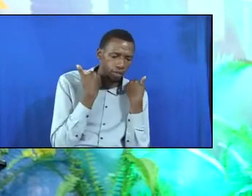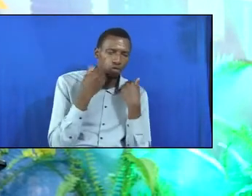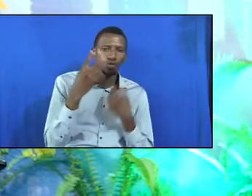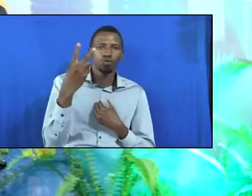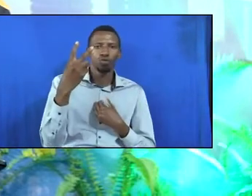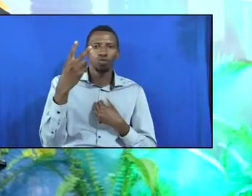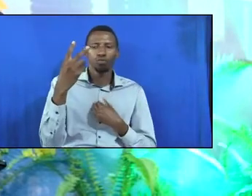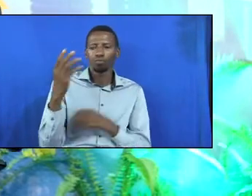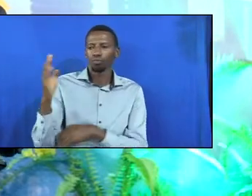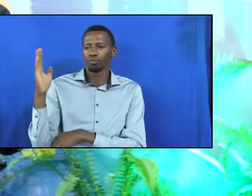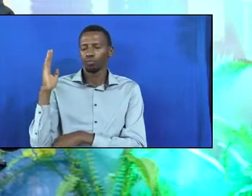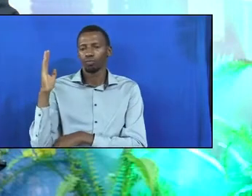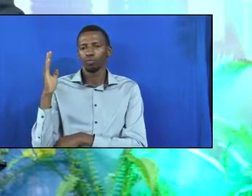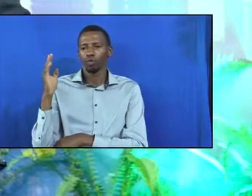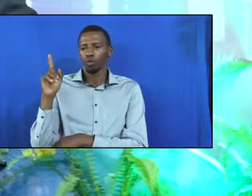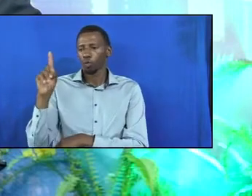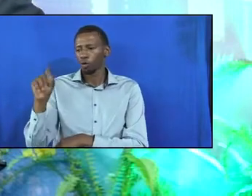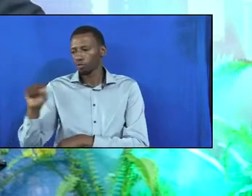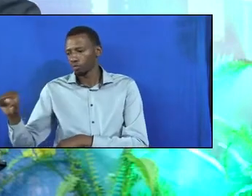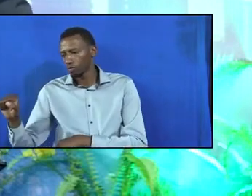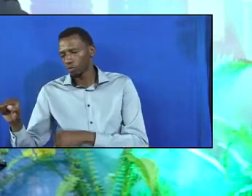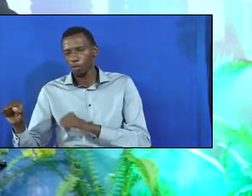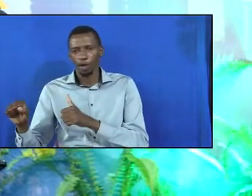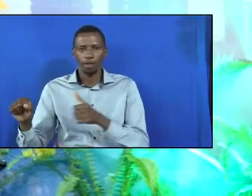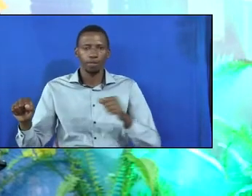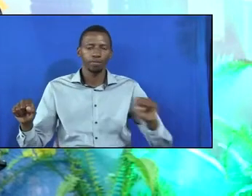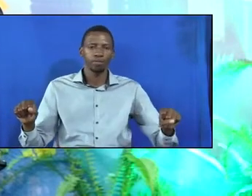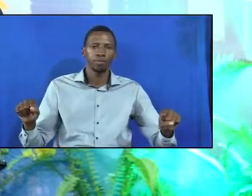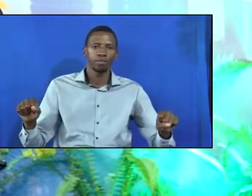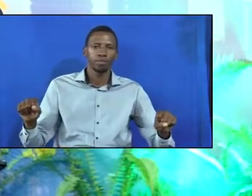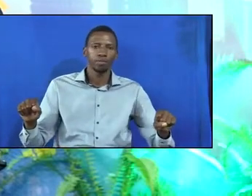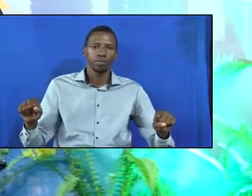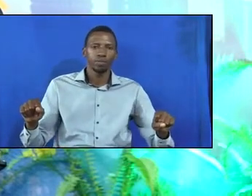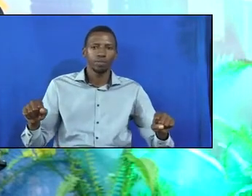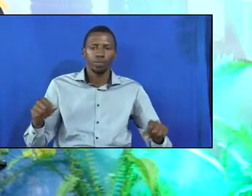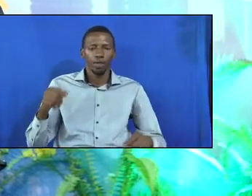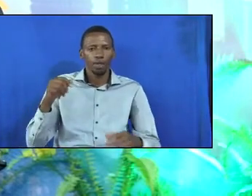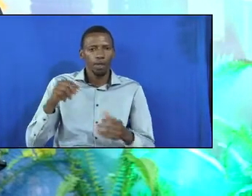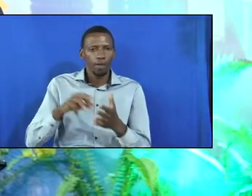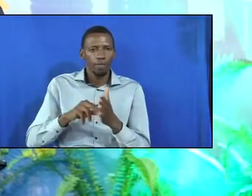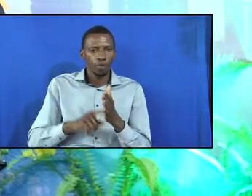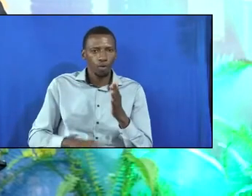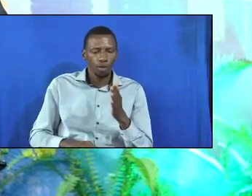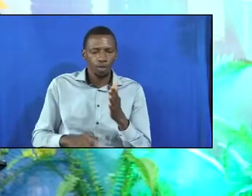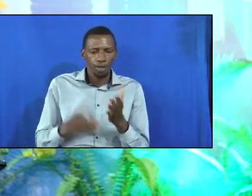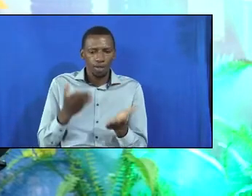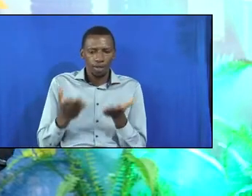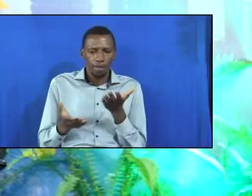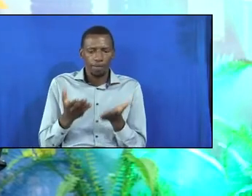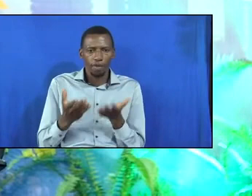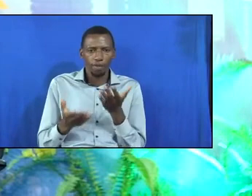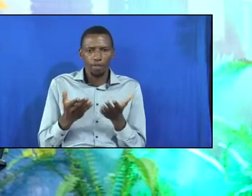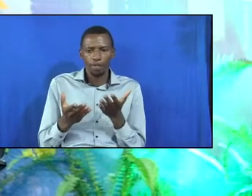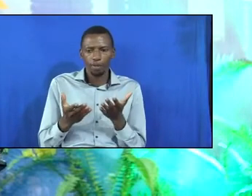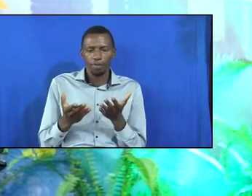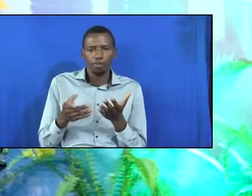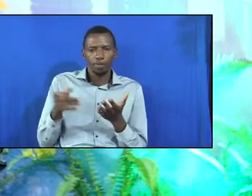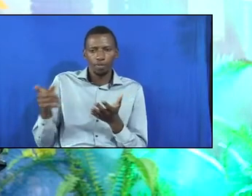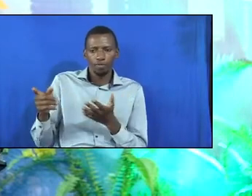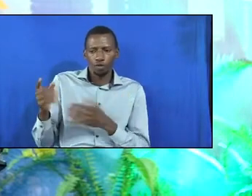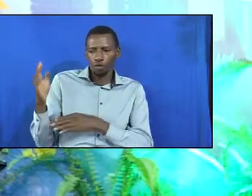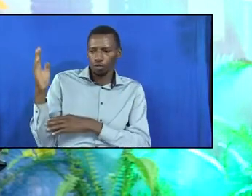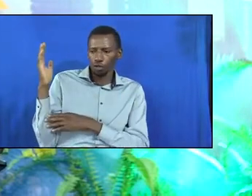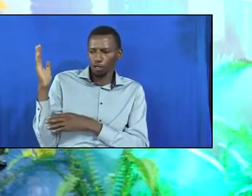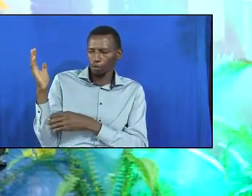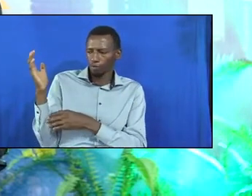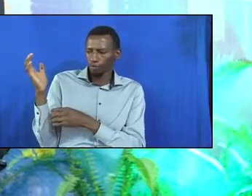this side and one on the other side. In fact, it is even thought that there were chains tied to the soldiers, so that